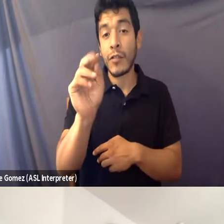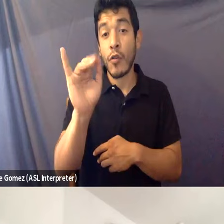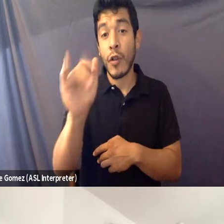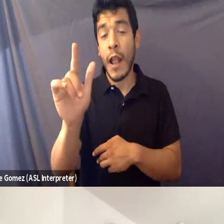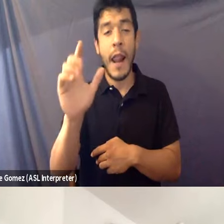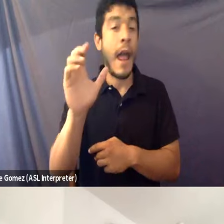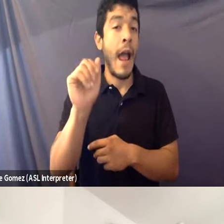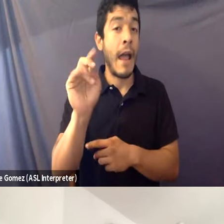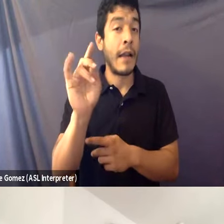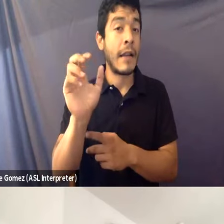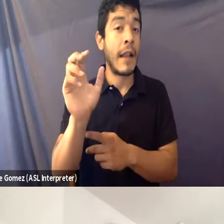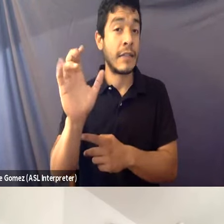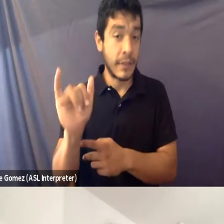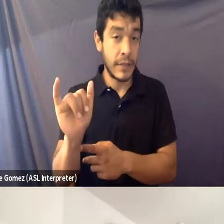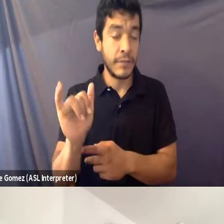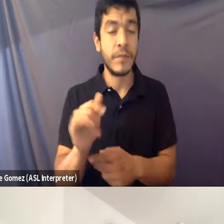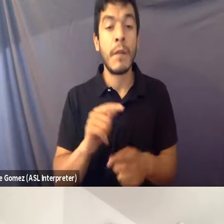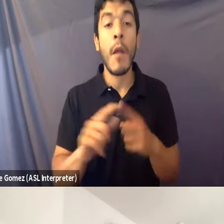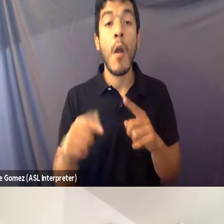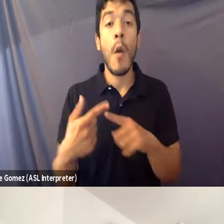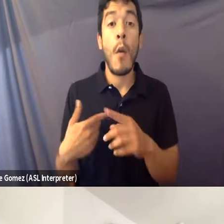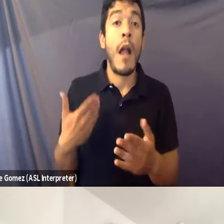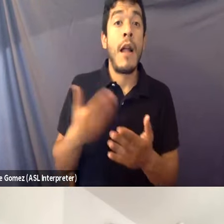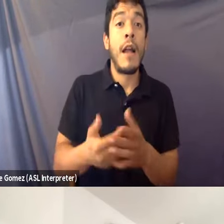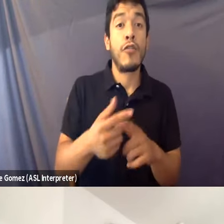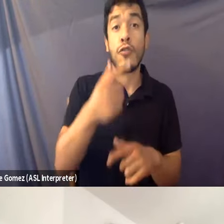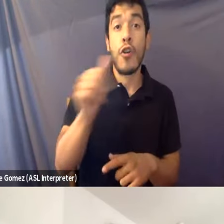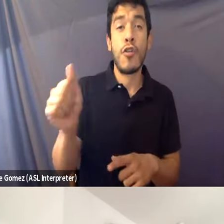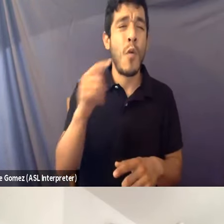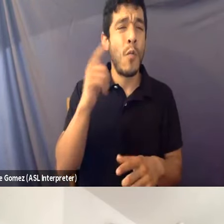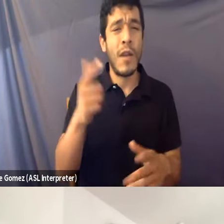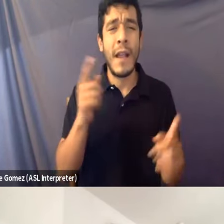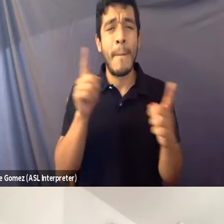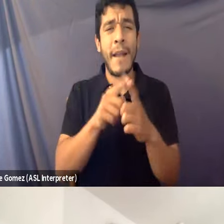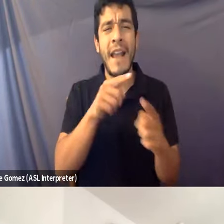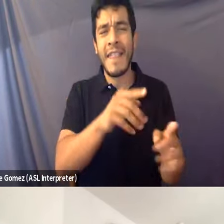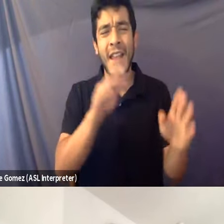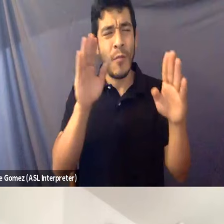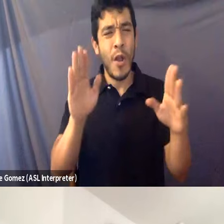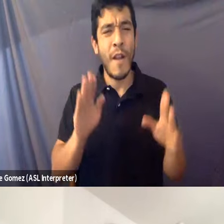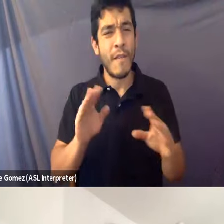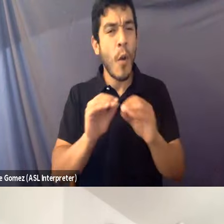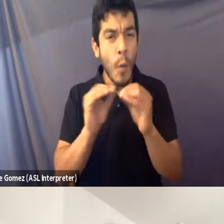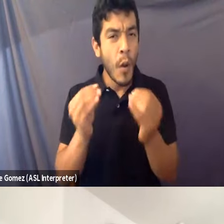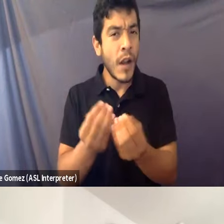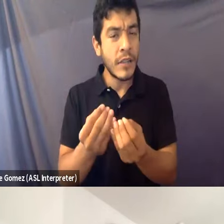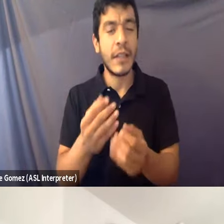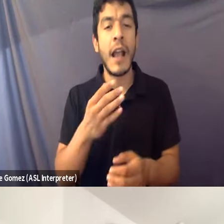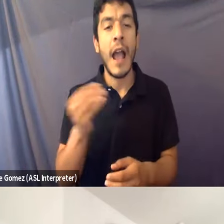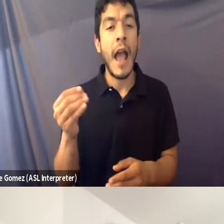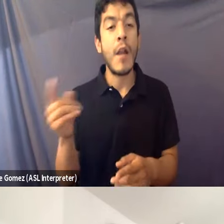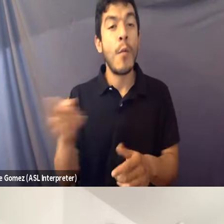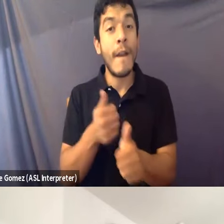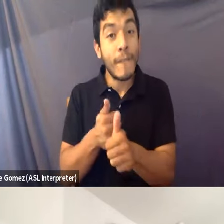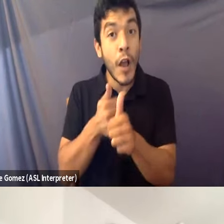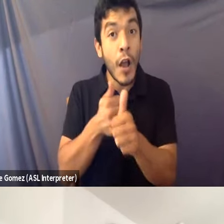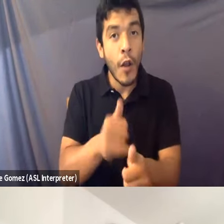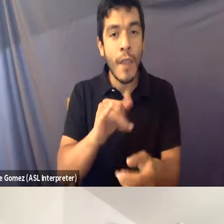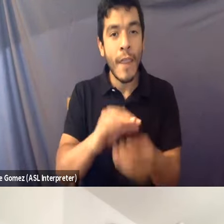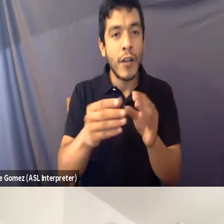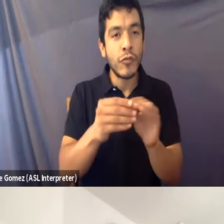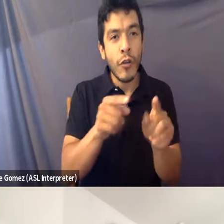candidacy. But then when we got to Georgia, we met these extraordinary organizers and like good documentarians, we followed the story as it kind